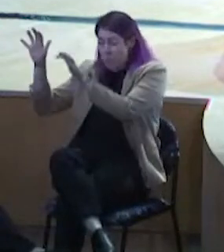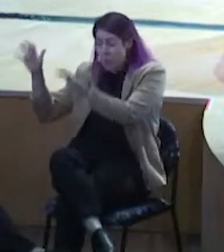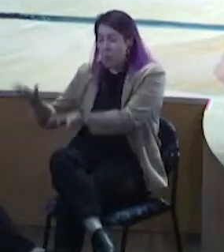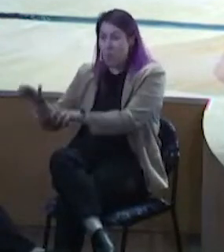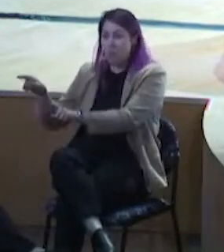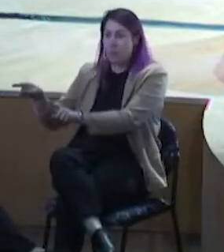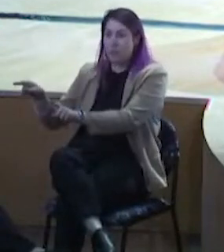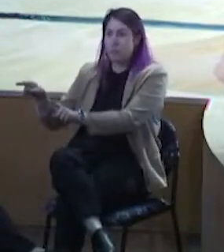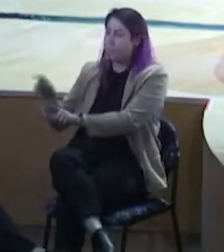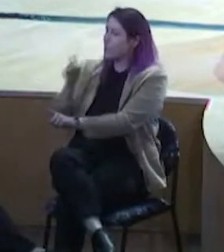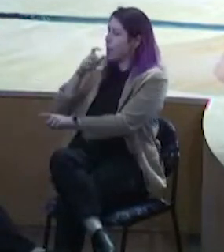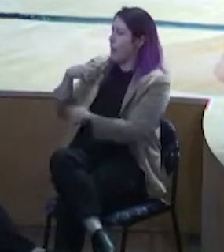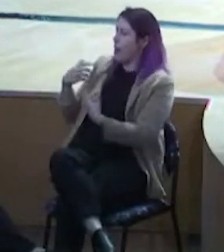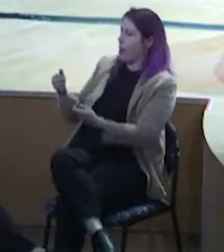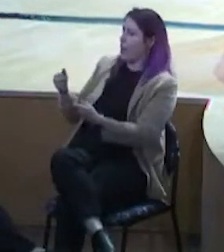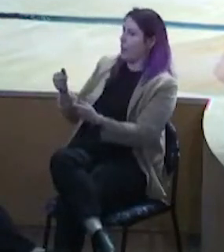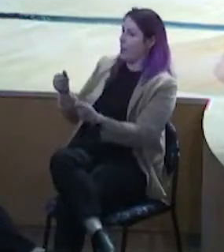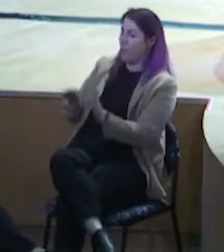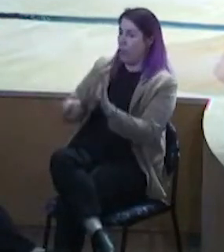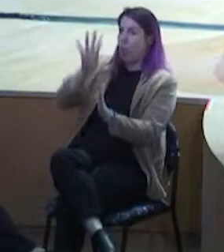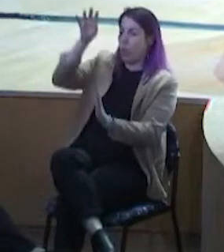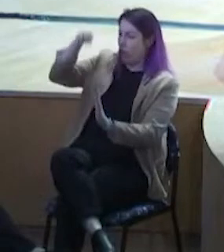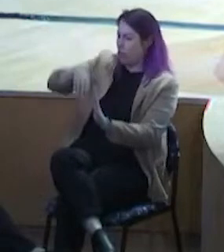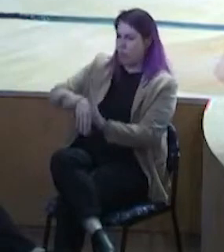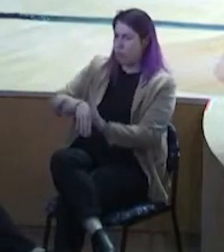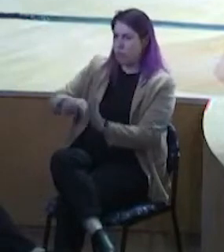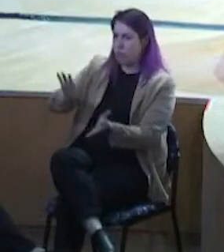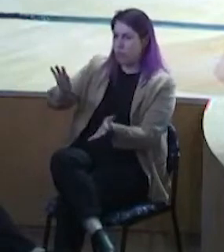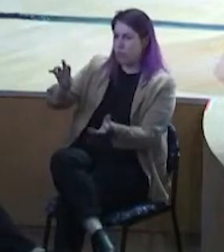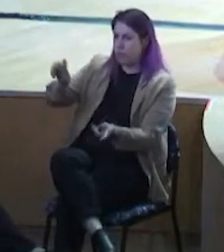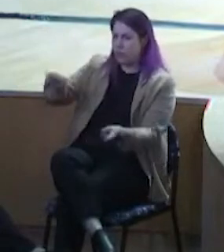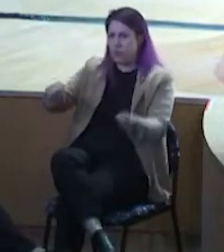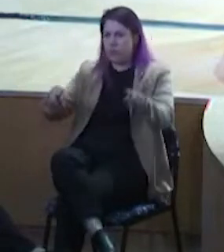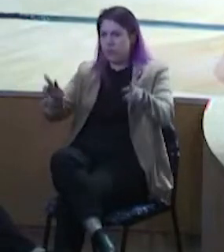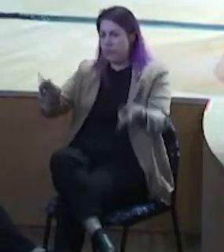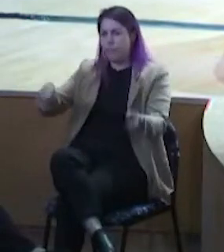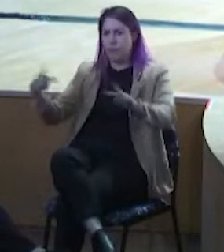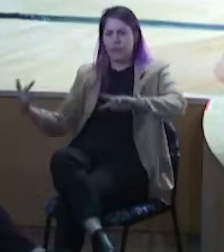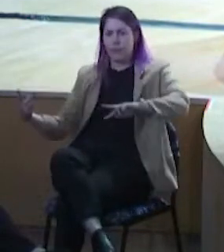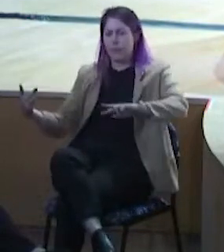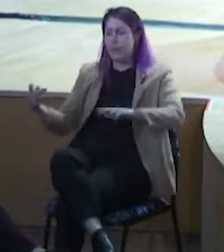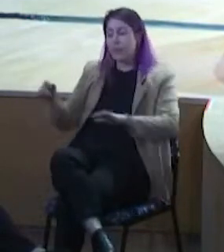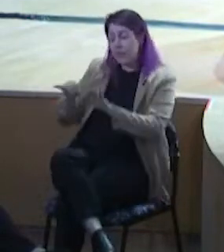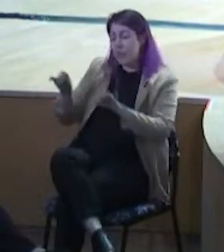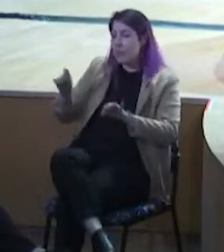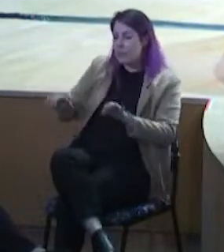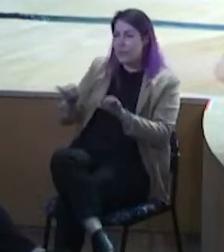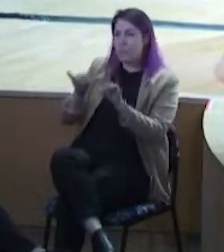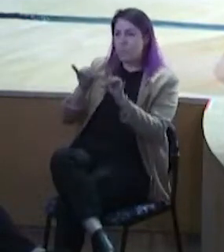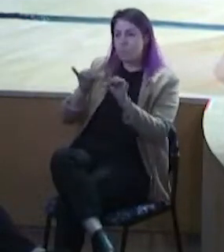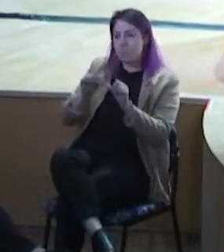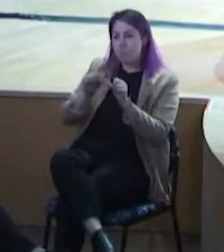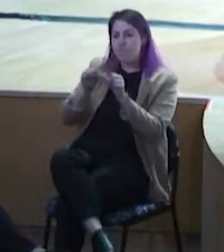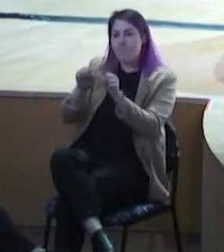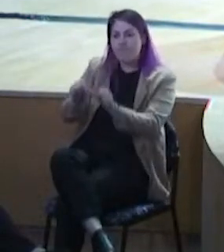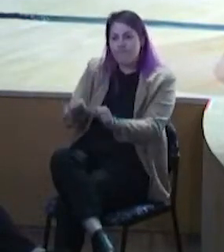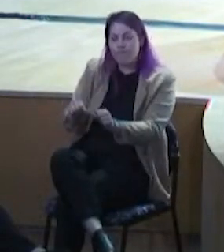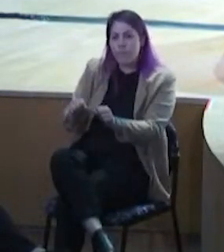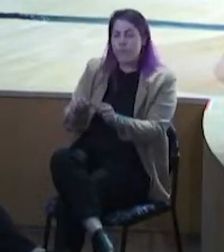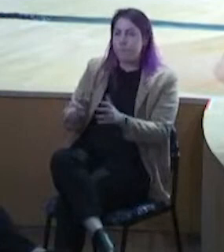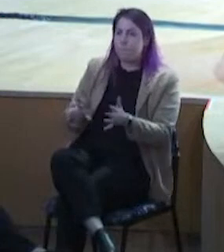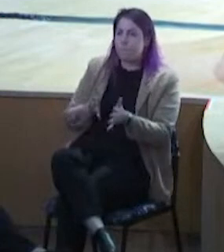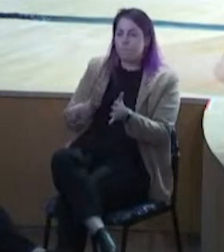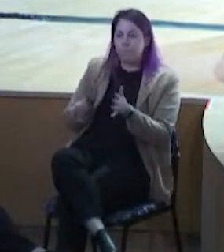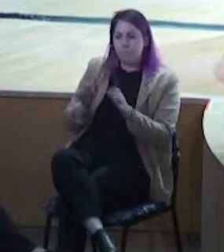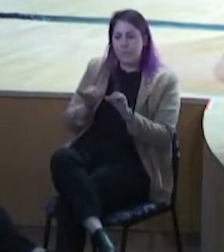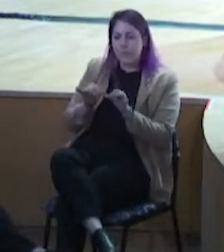that's not healthy for a system. Systems need stability. Systems need this time period